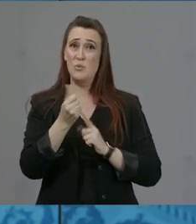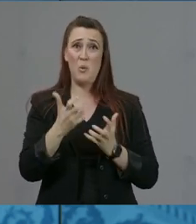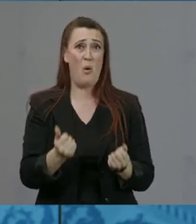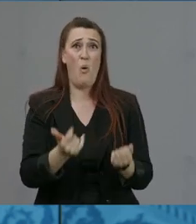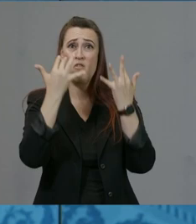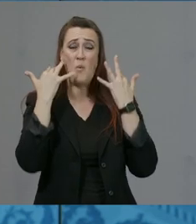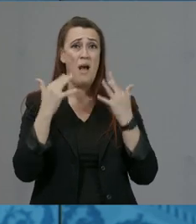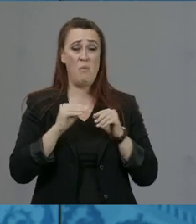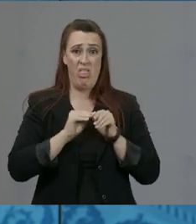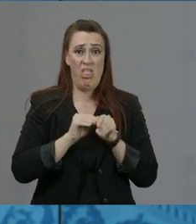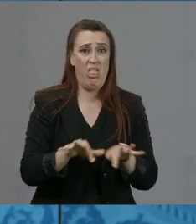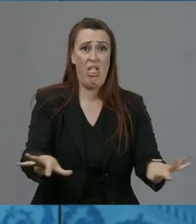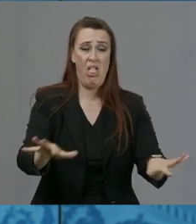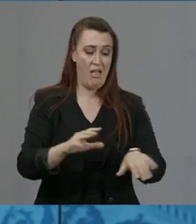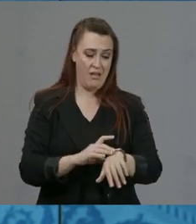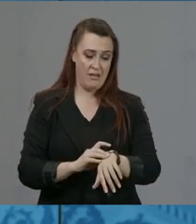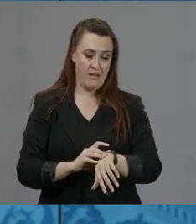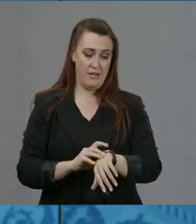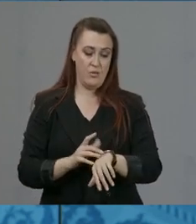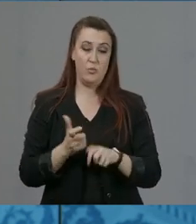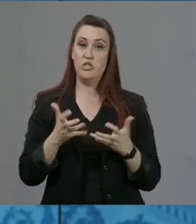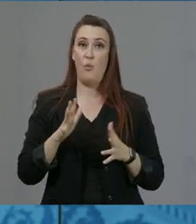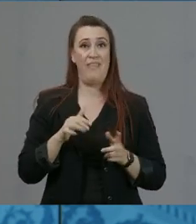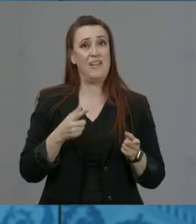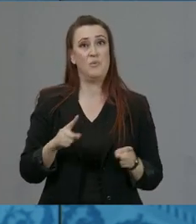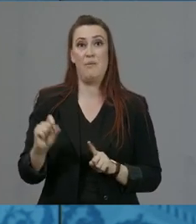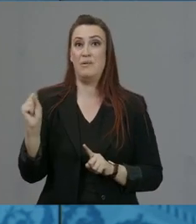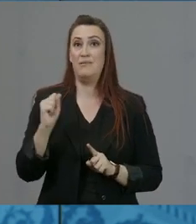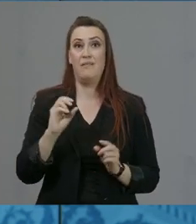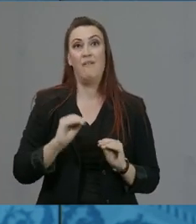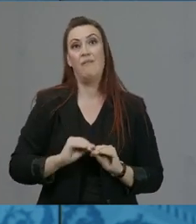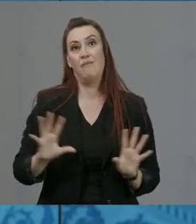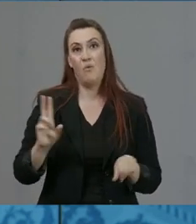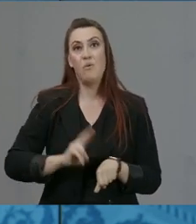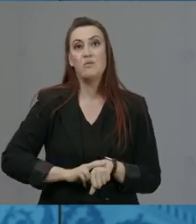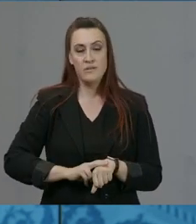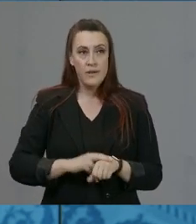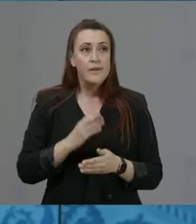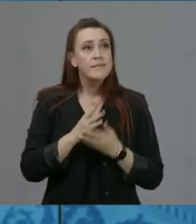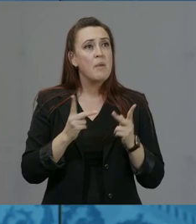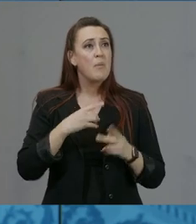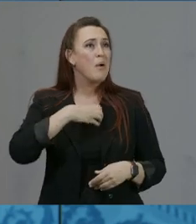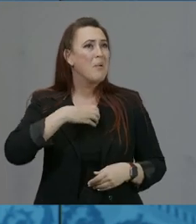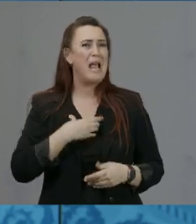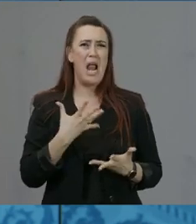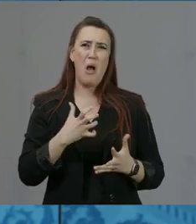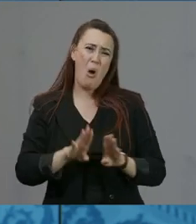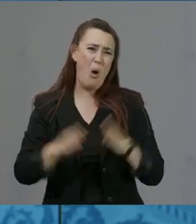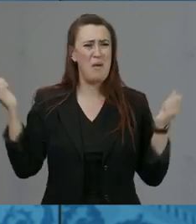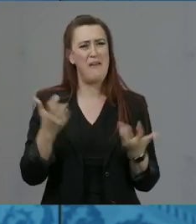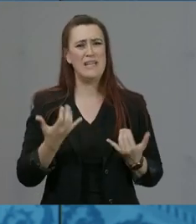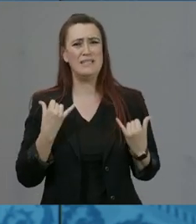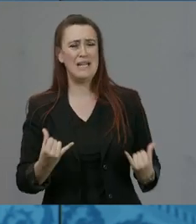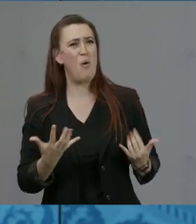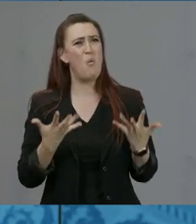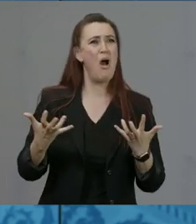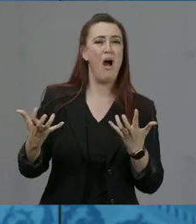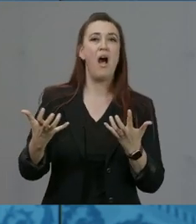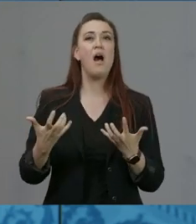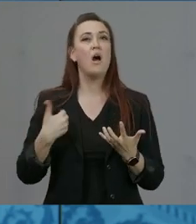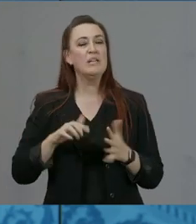why if some of the folks out there that have said, go faster or you're being too cautious, well, that's because we don't want a